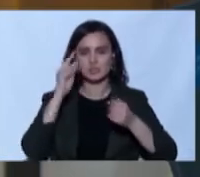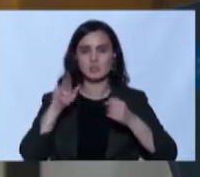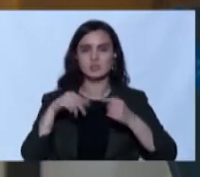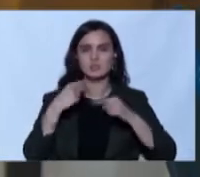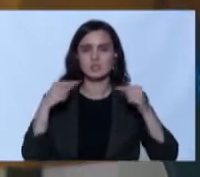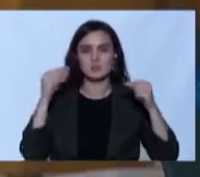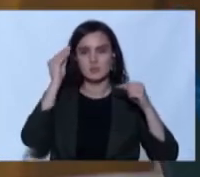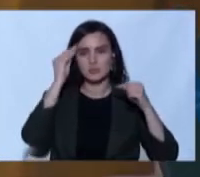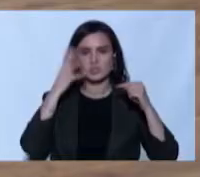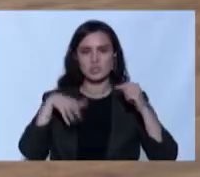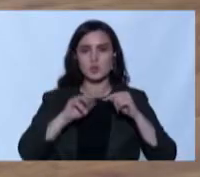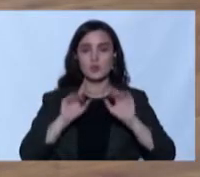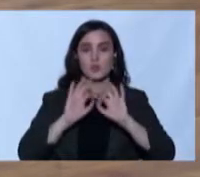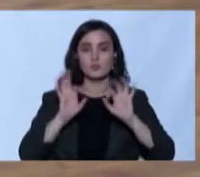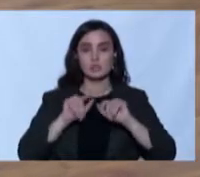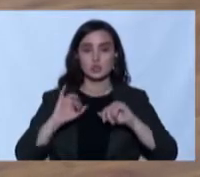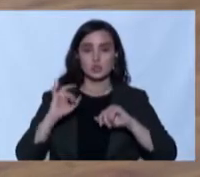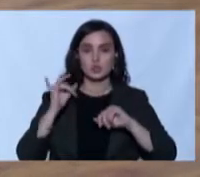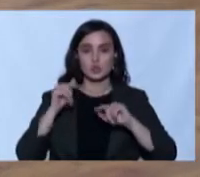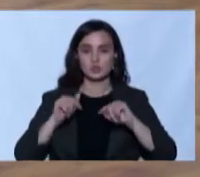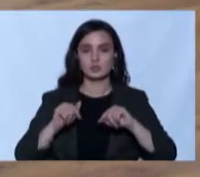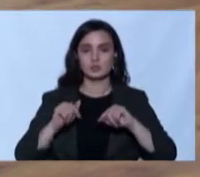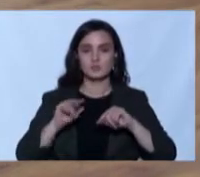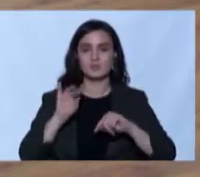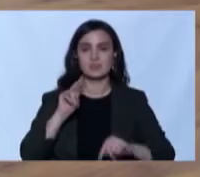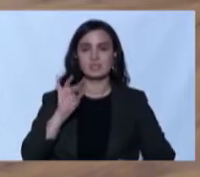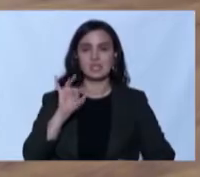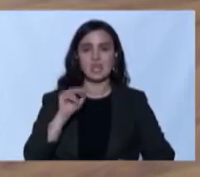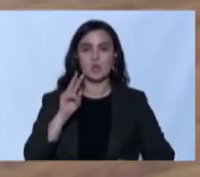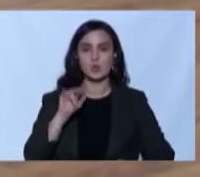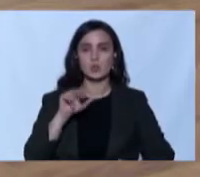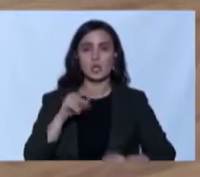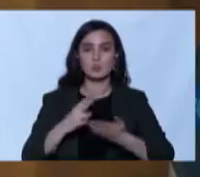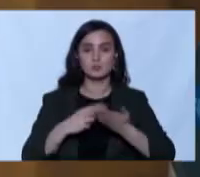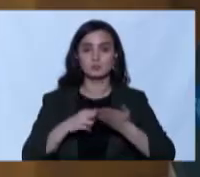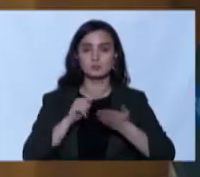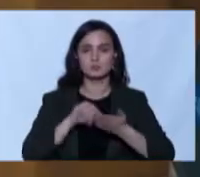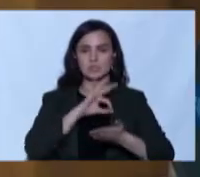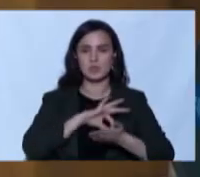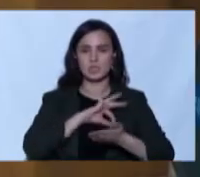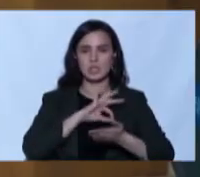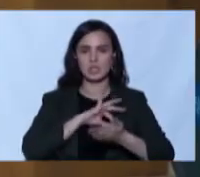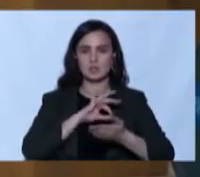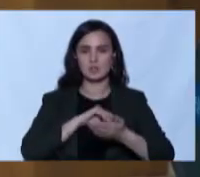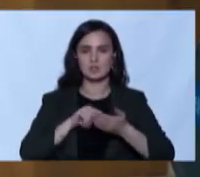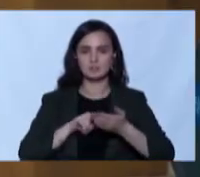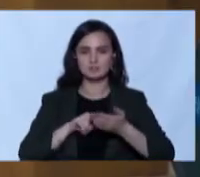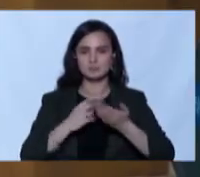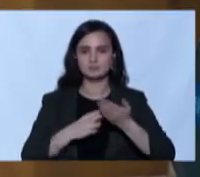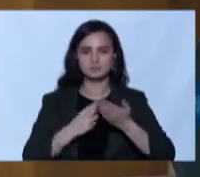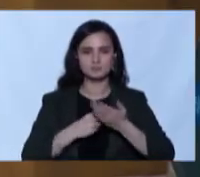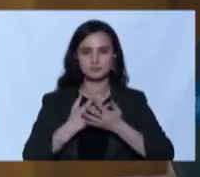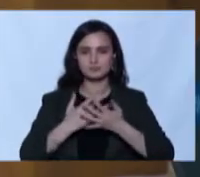of view to tell the story. So, and Dracula, in fact, the book uses diary